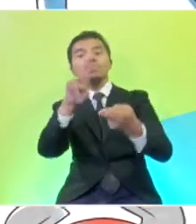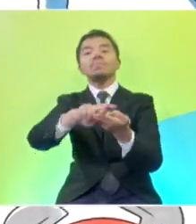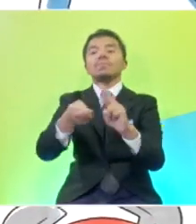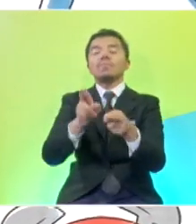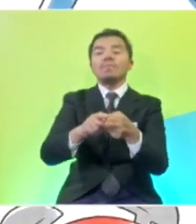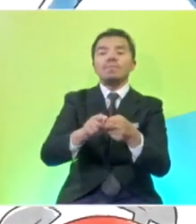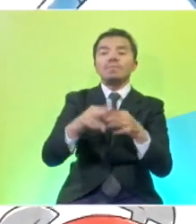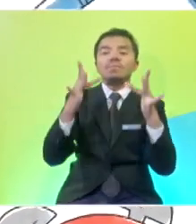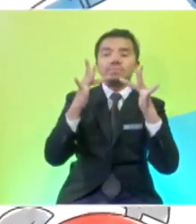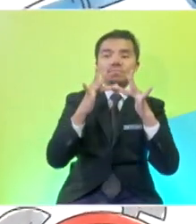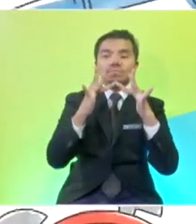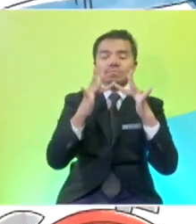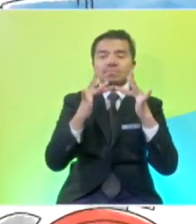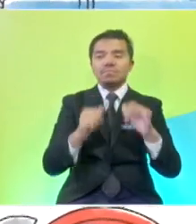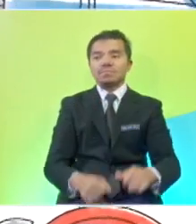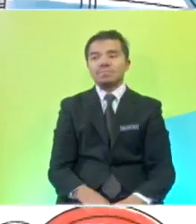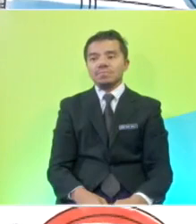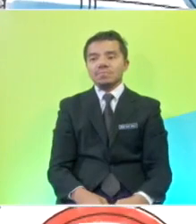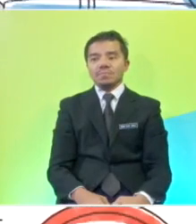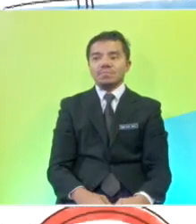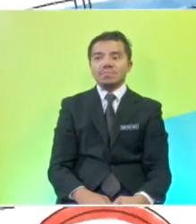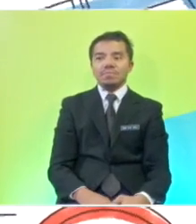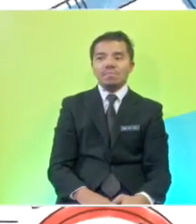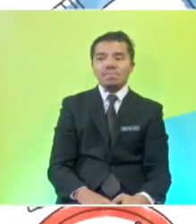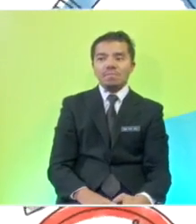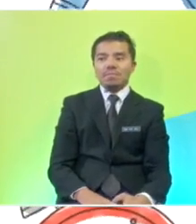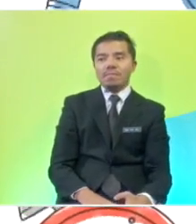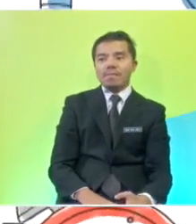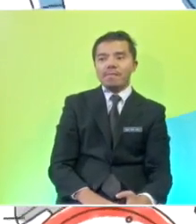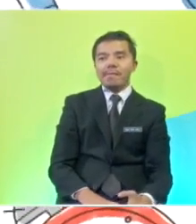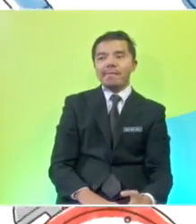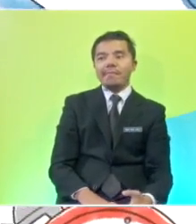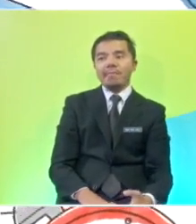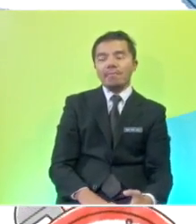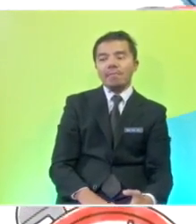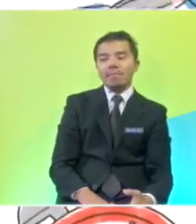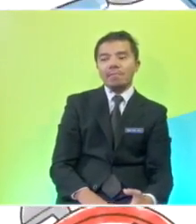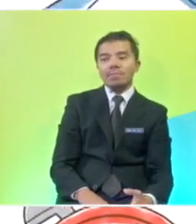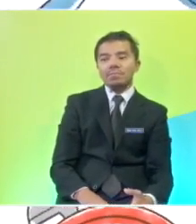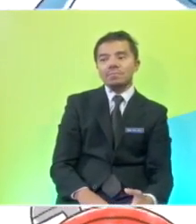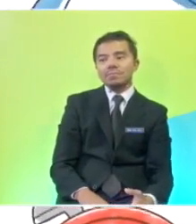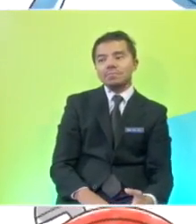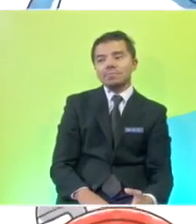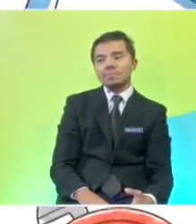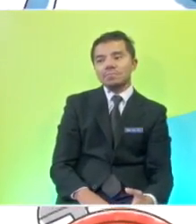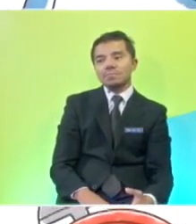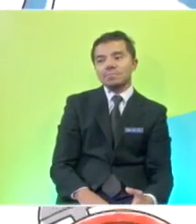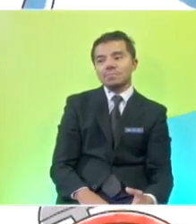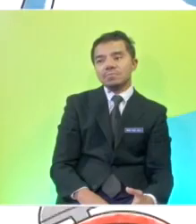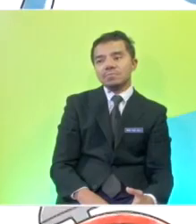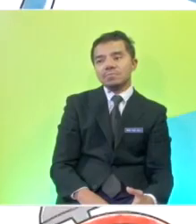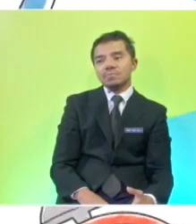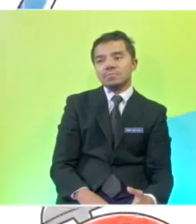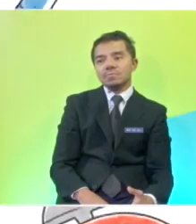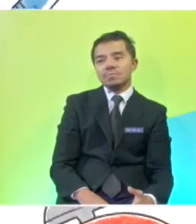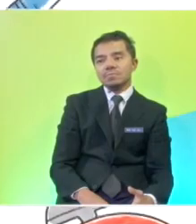to stick. Yo guys, why? They're doing so fast. Okay, look at Mitika's one. Mitika's looking